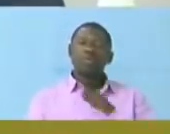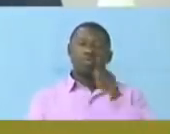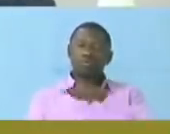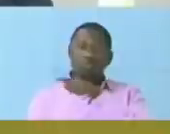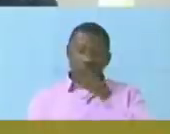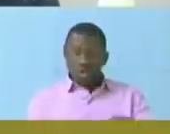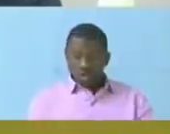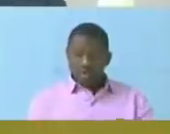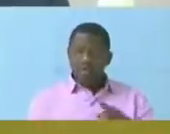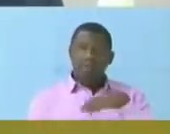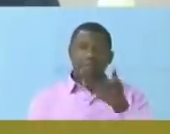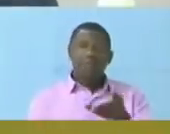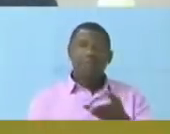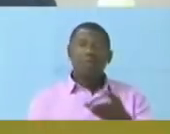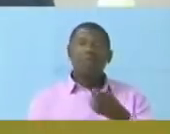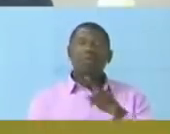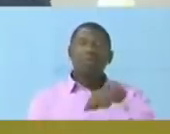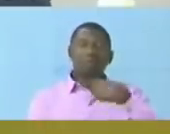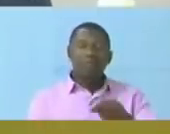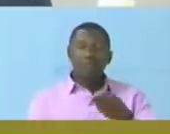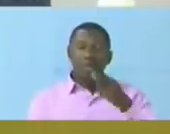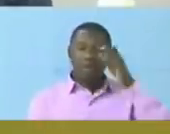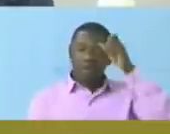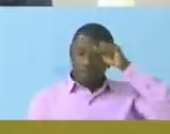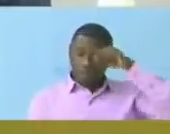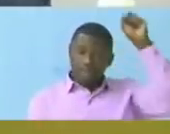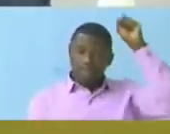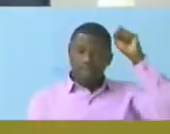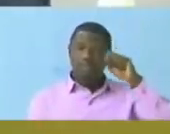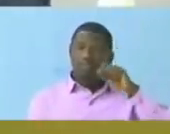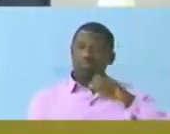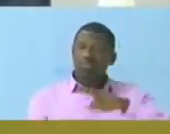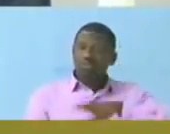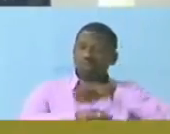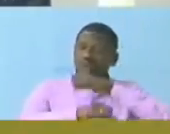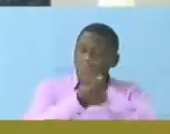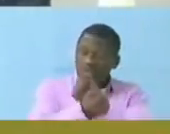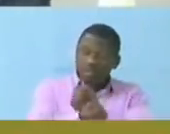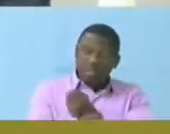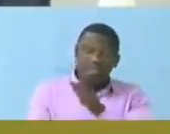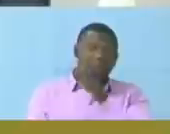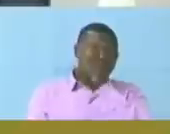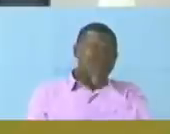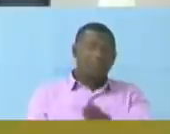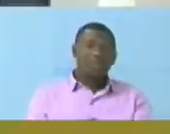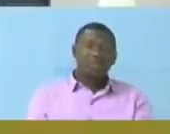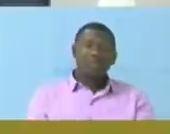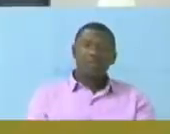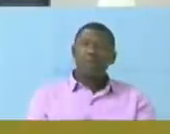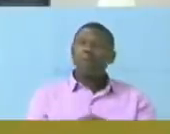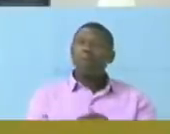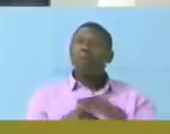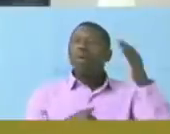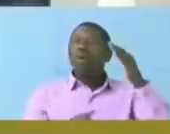this person beyond the statutorily allowed limits. You agree?